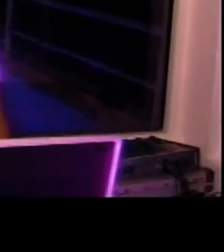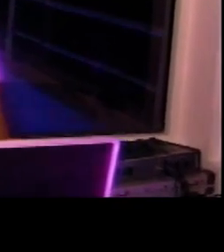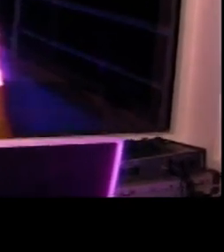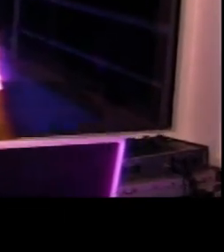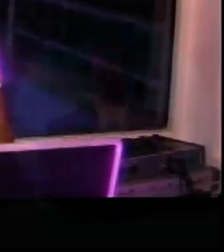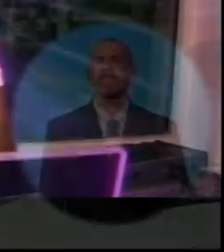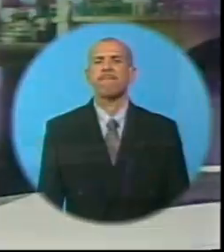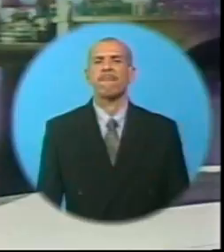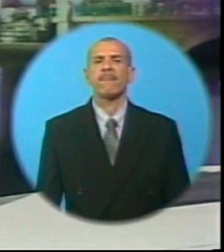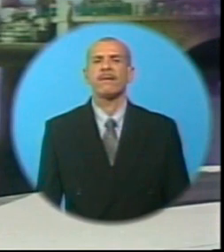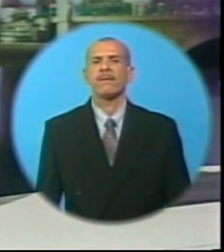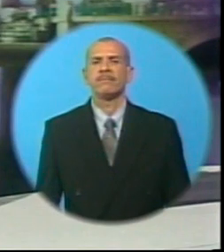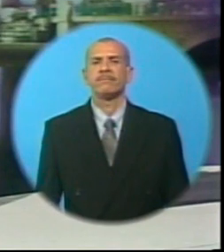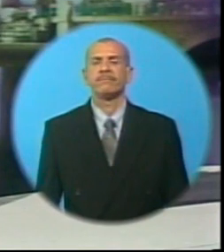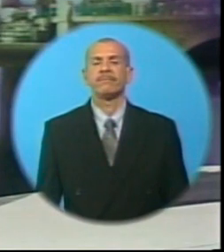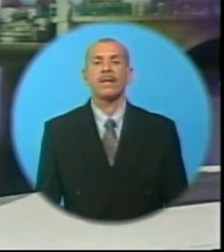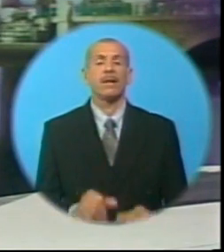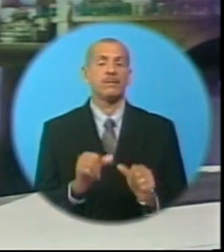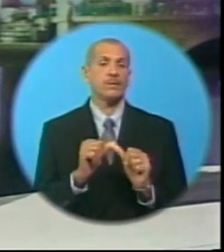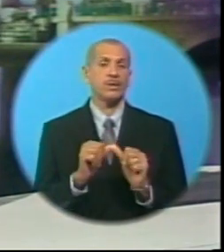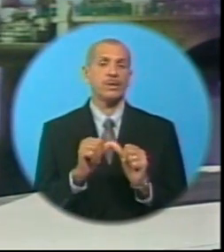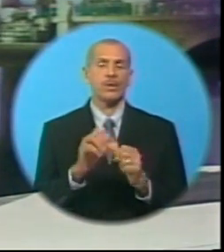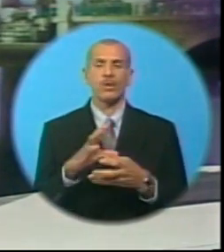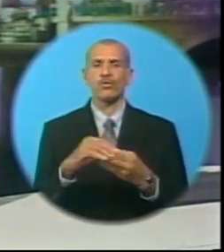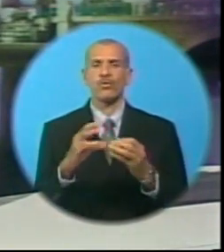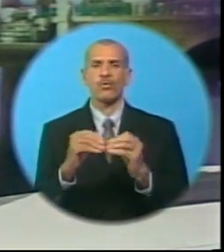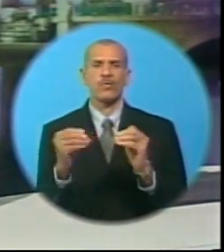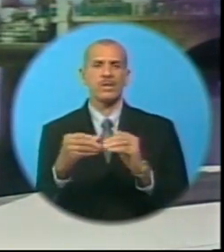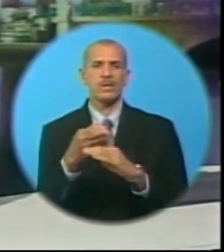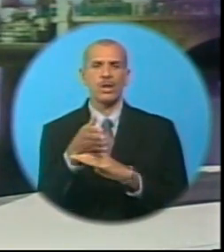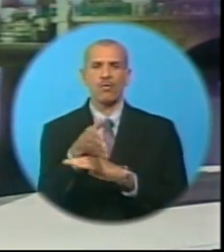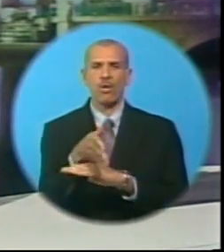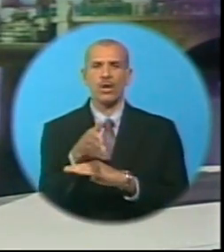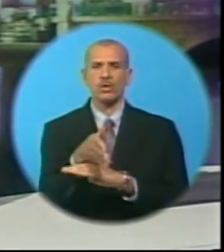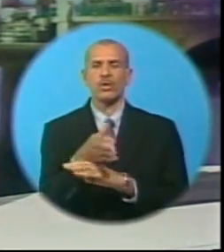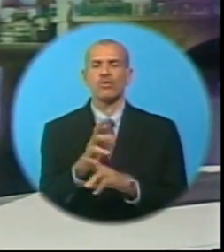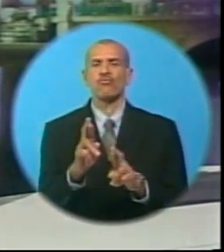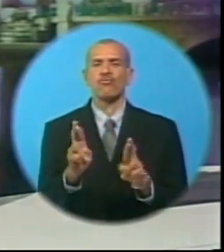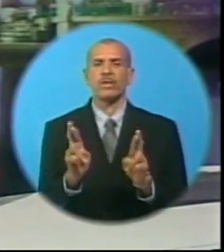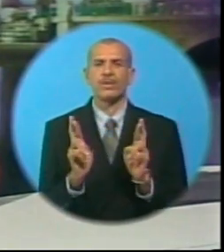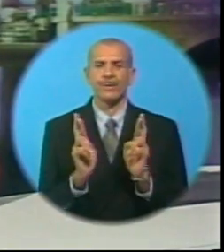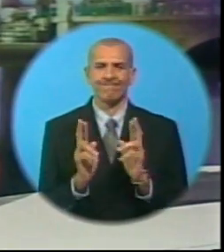31st. And still to come, a look at some of the stories making headlines across our region.